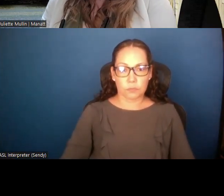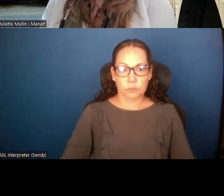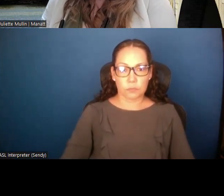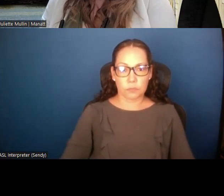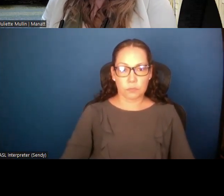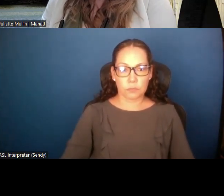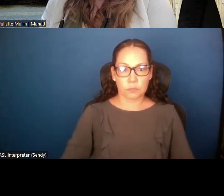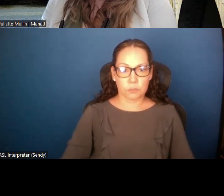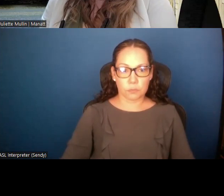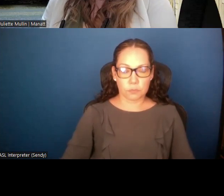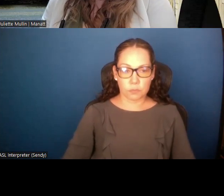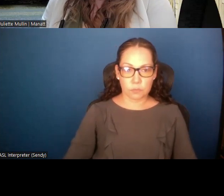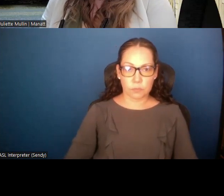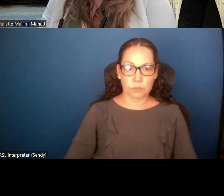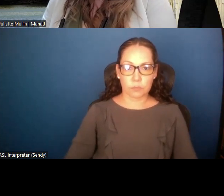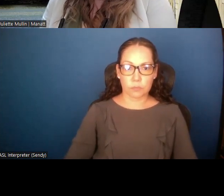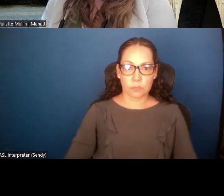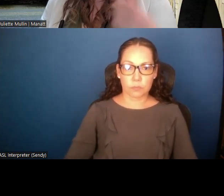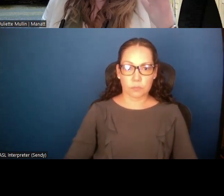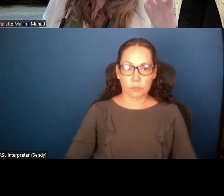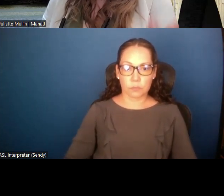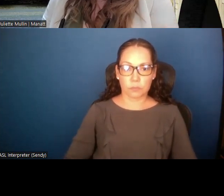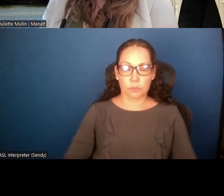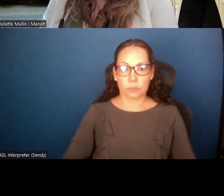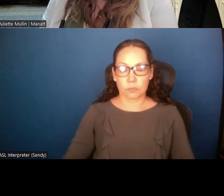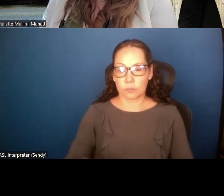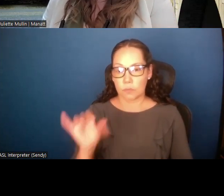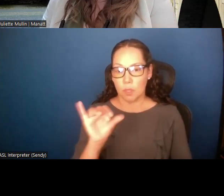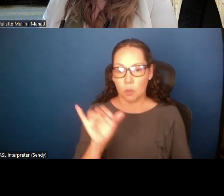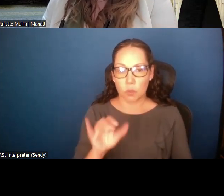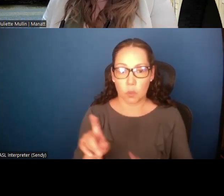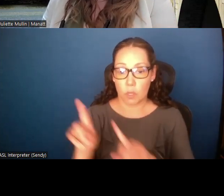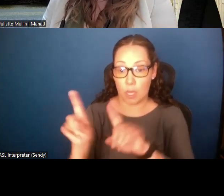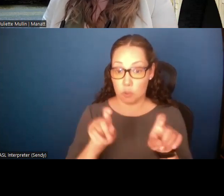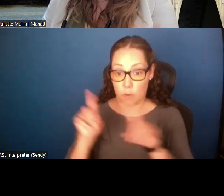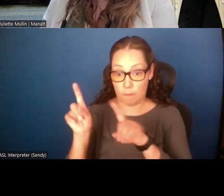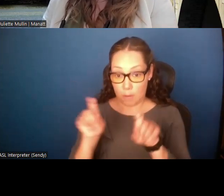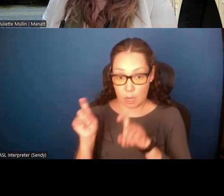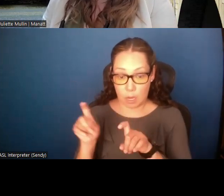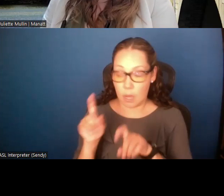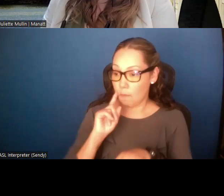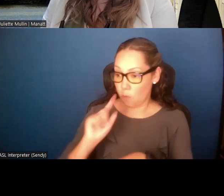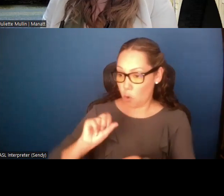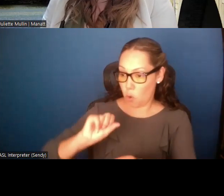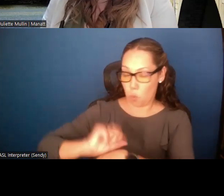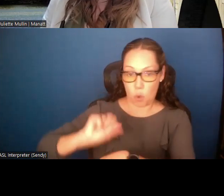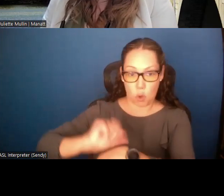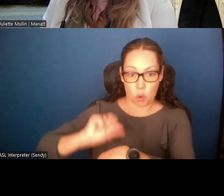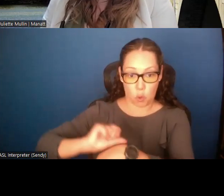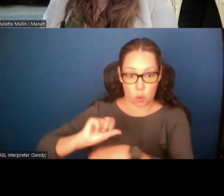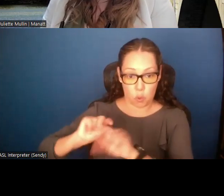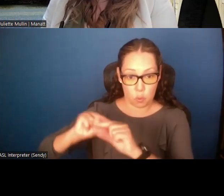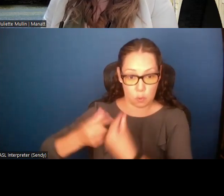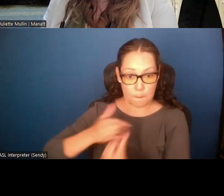And just flagging, because I'm seeing some questions about this in the chat, the survey itself is for workgroup members, although we'll invite public comment in